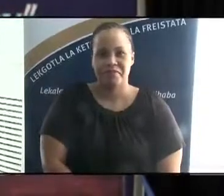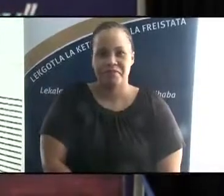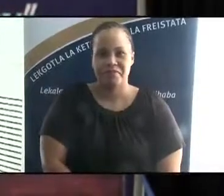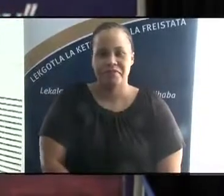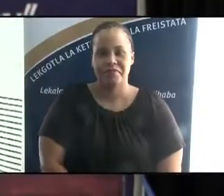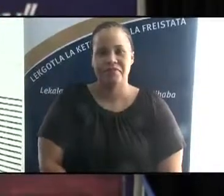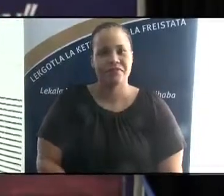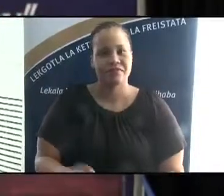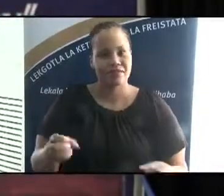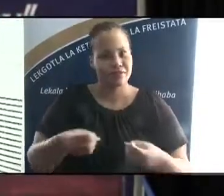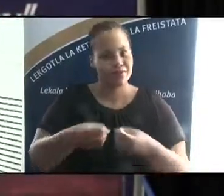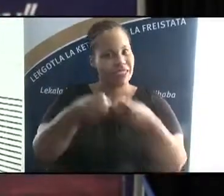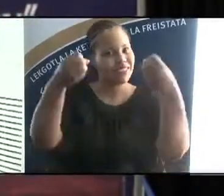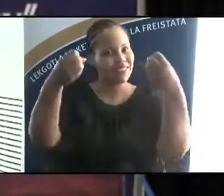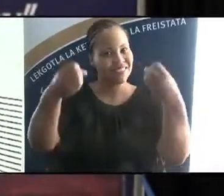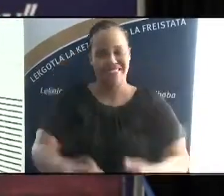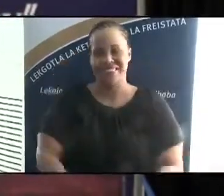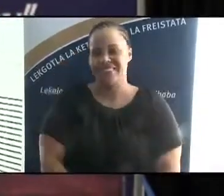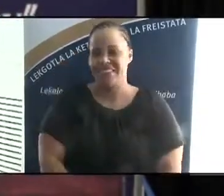Cheers.